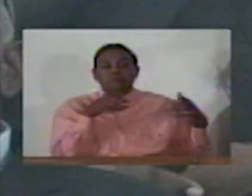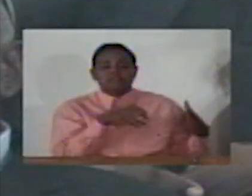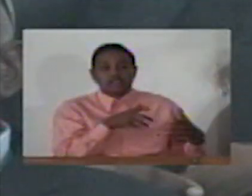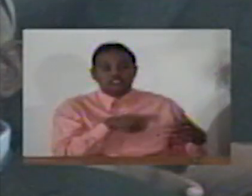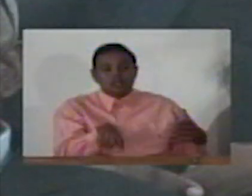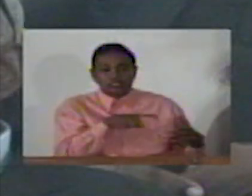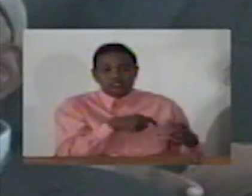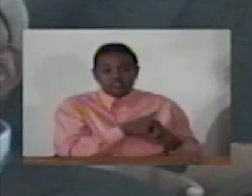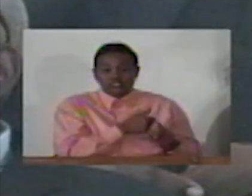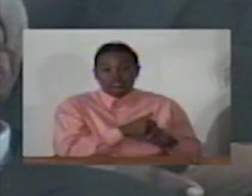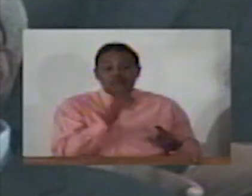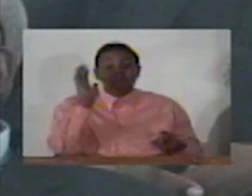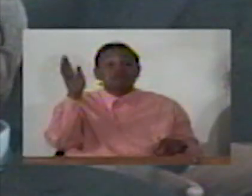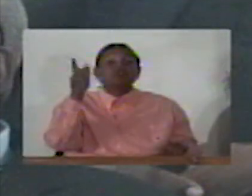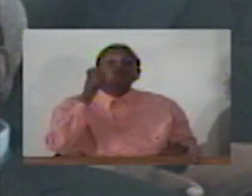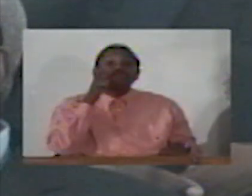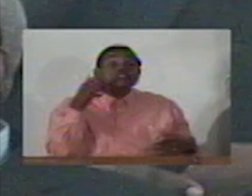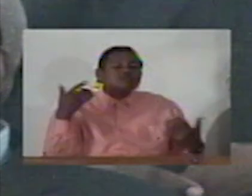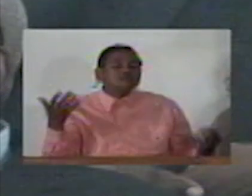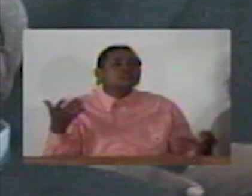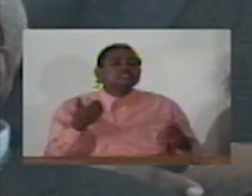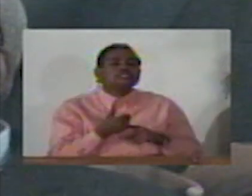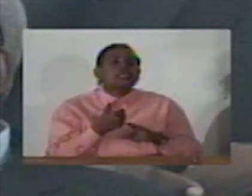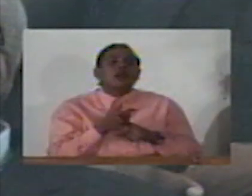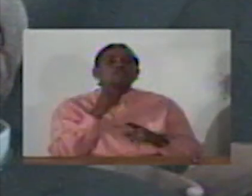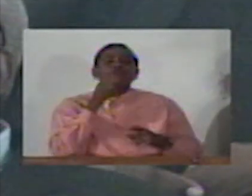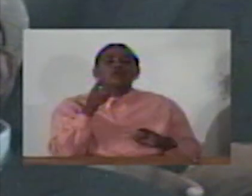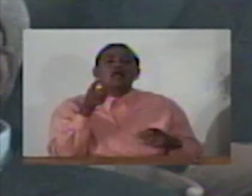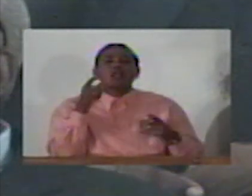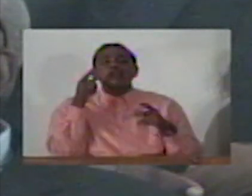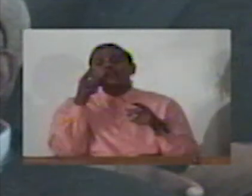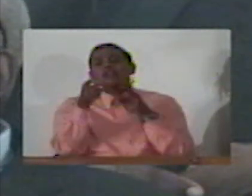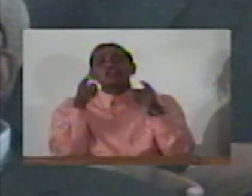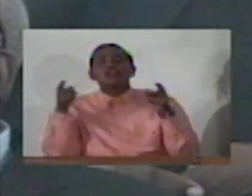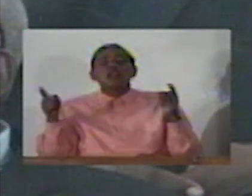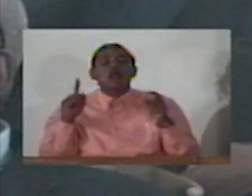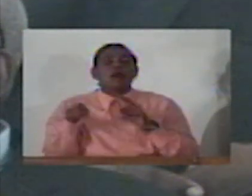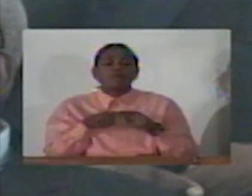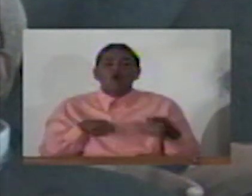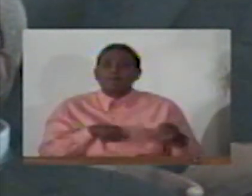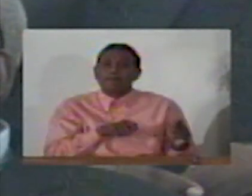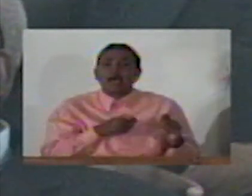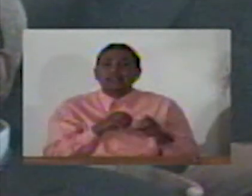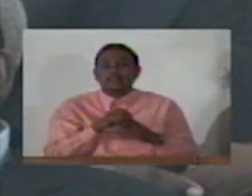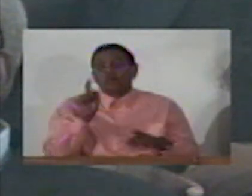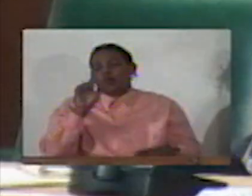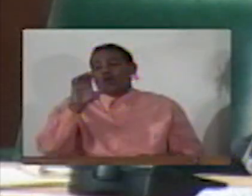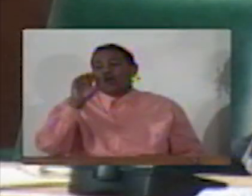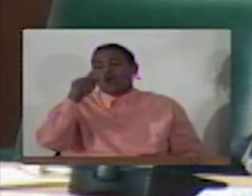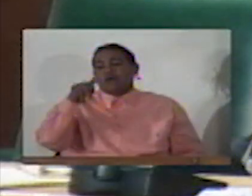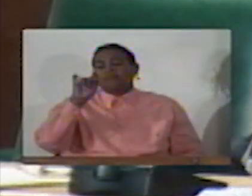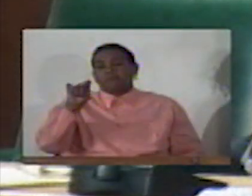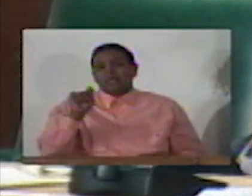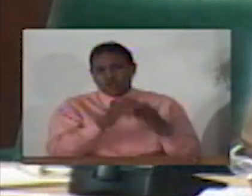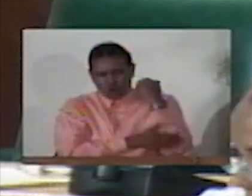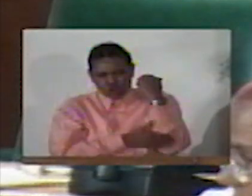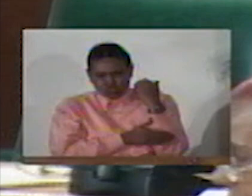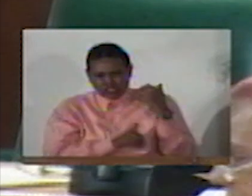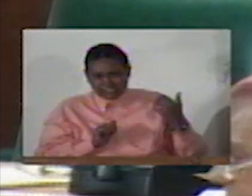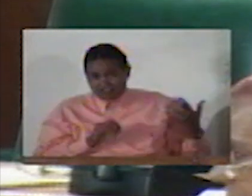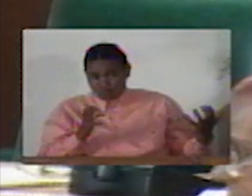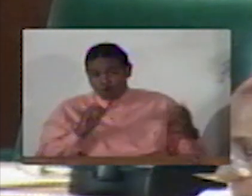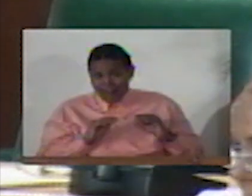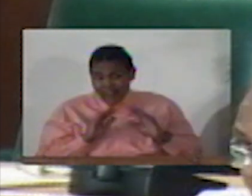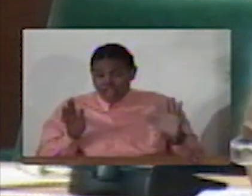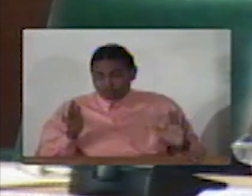on Tuesday. Recently, there has been allegations about mining in the COCKPIT country. I want to be very